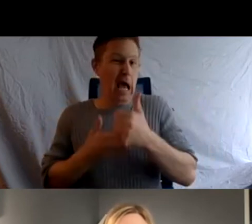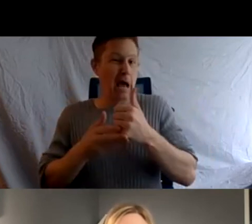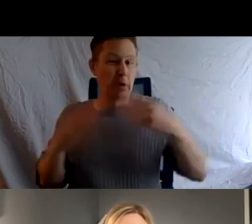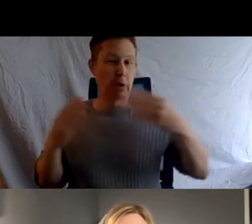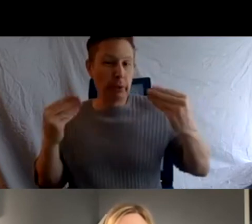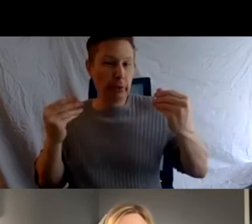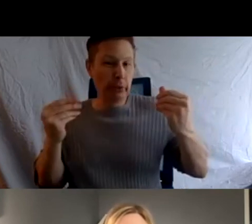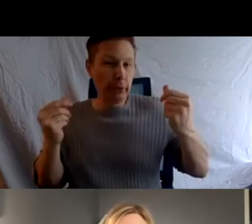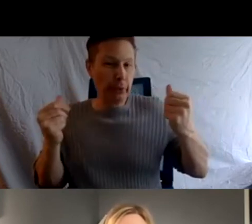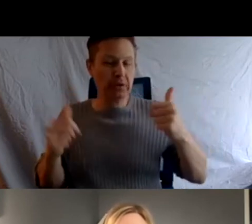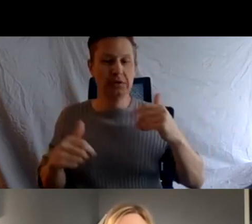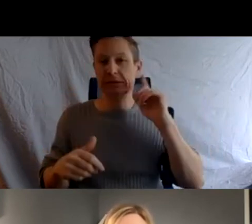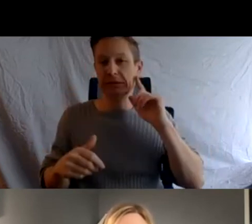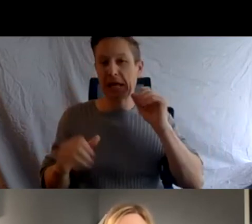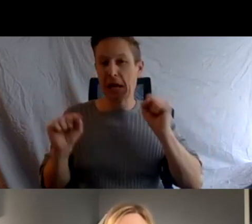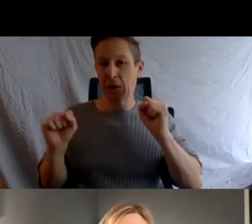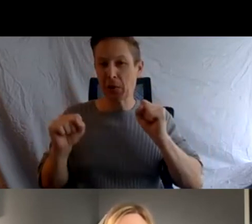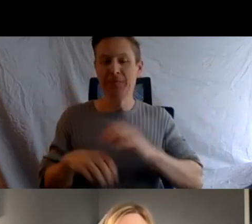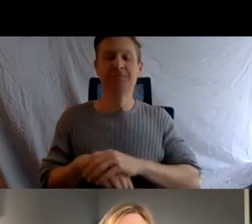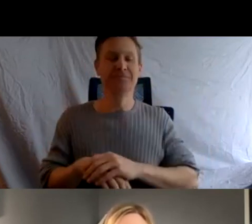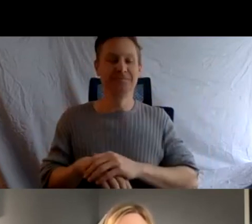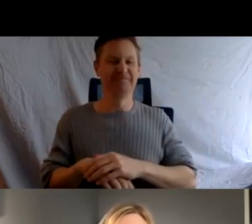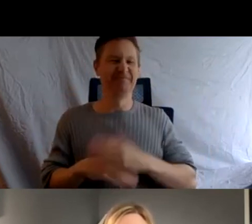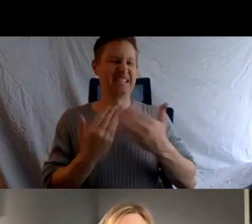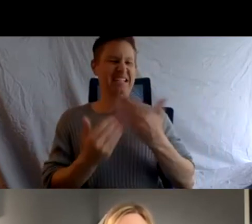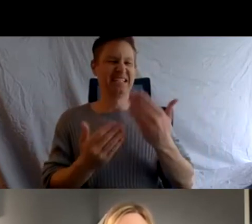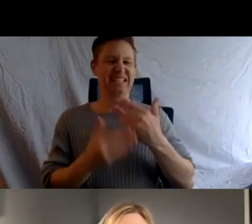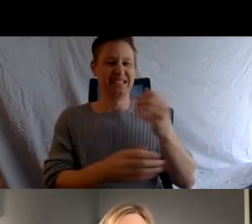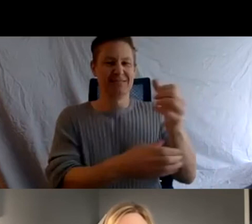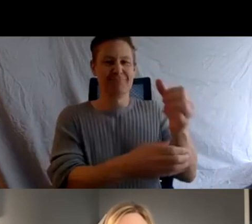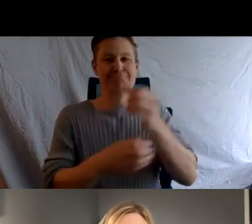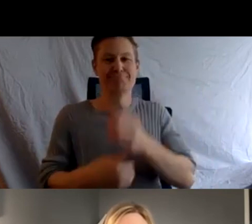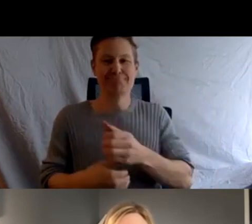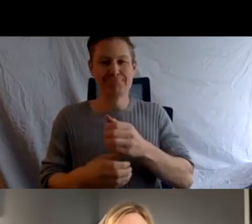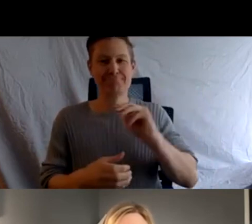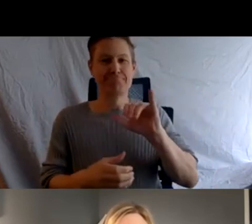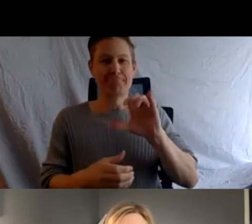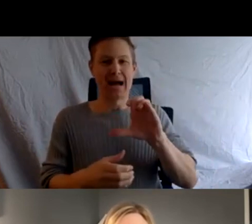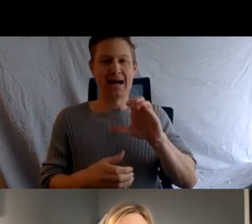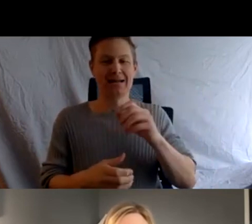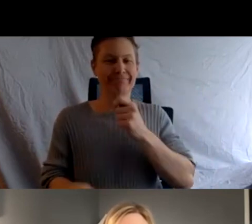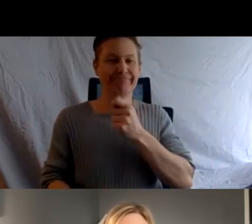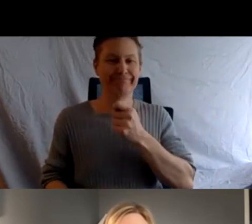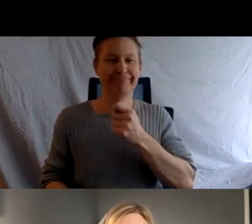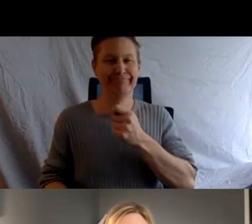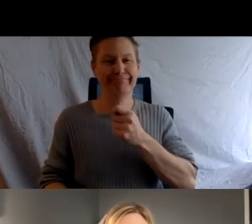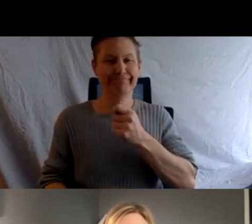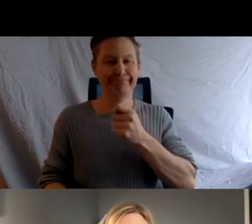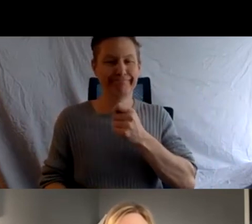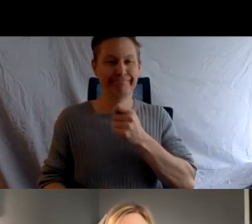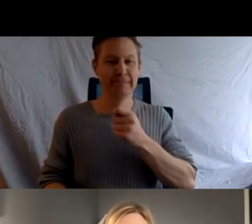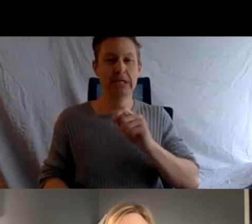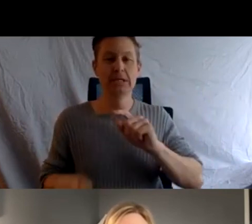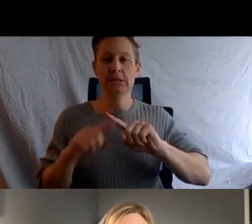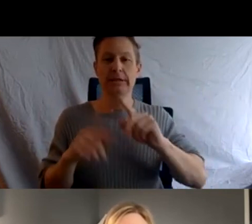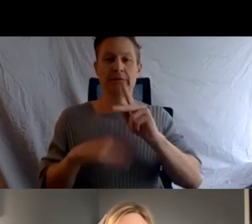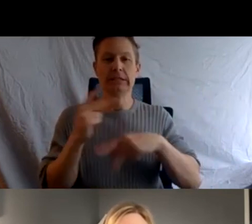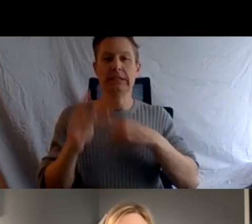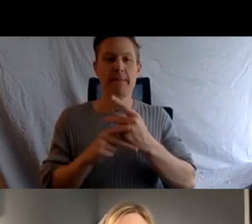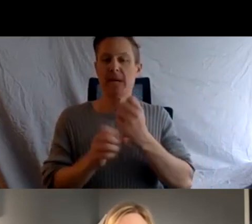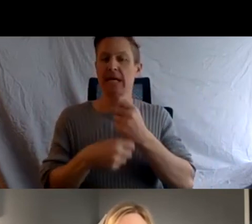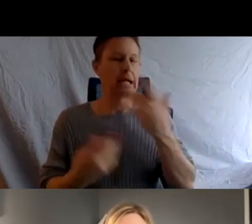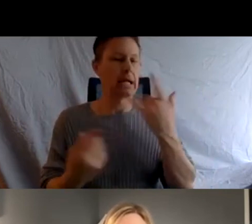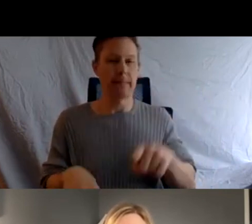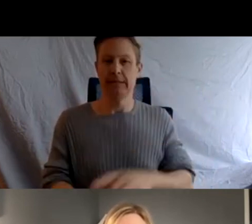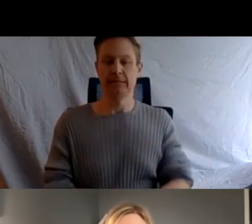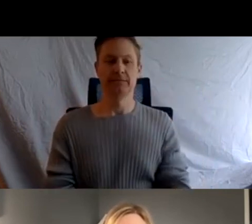sound. And easy, just grab you a mic, different type of mics, and just make it happen. So you